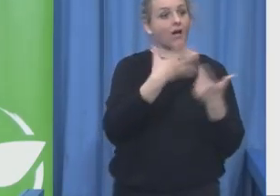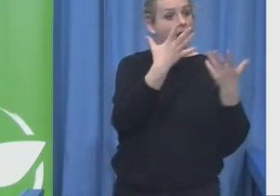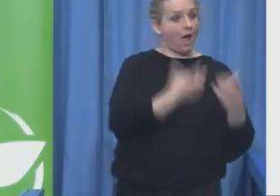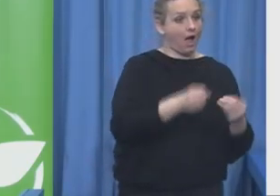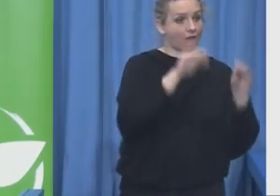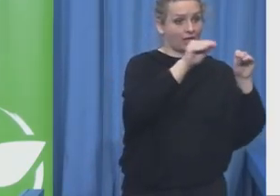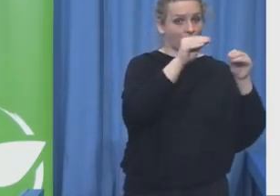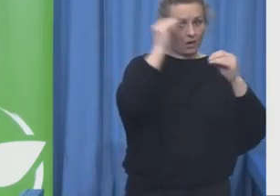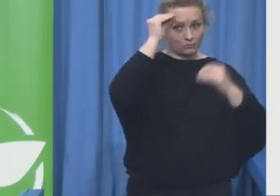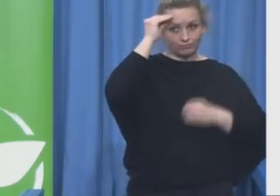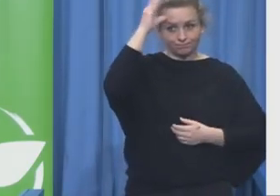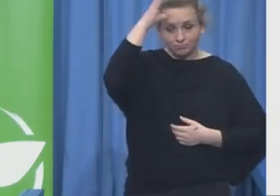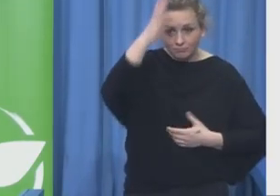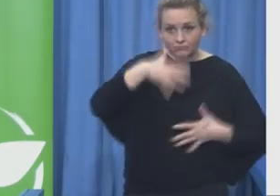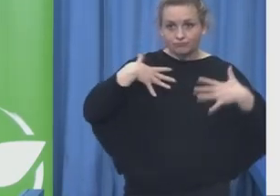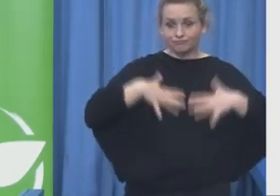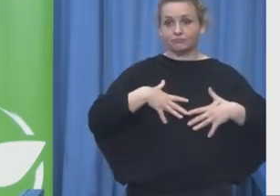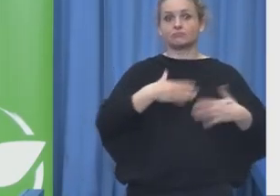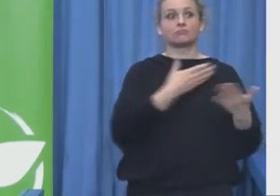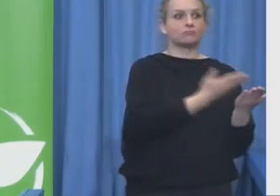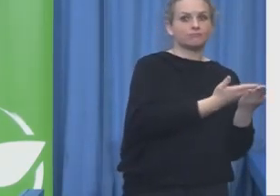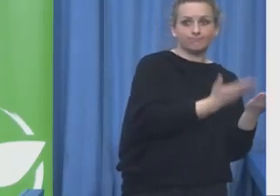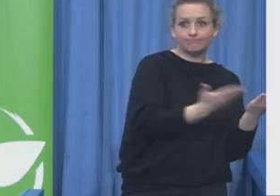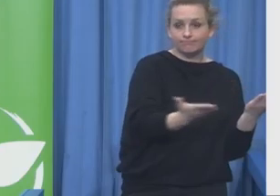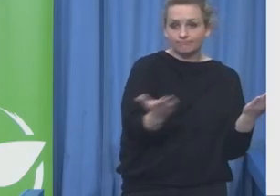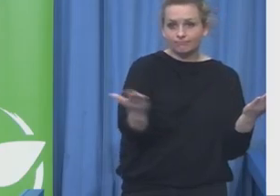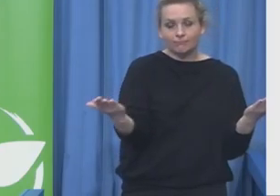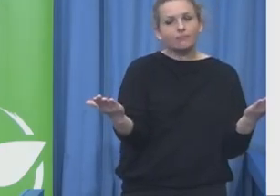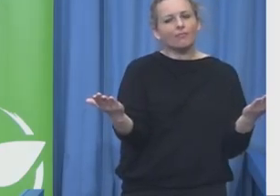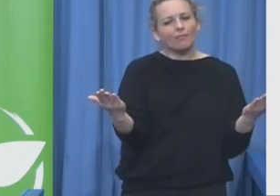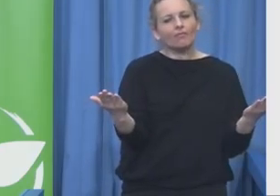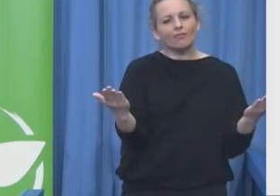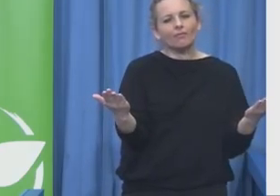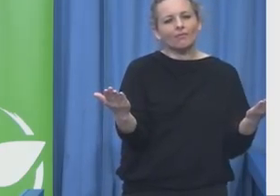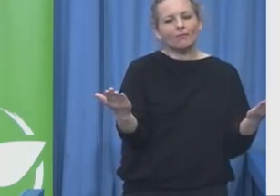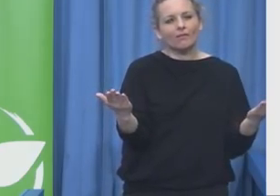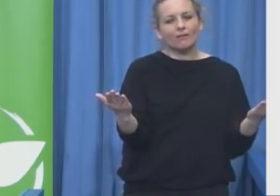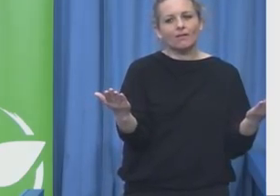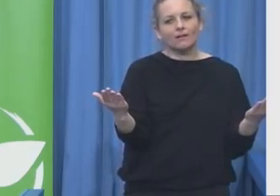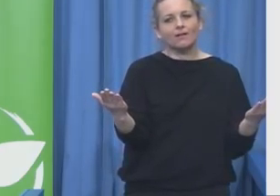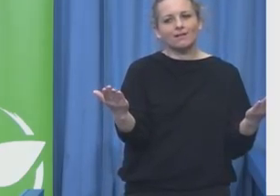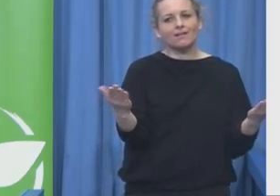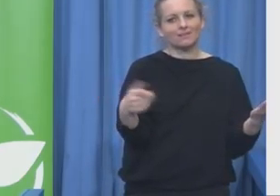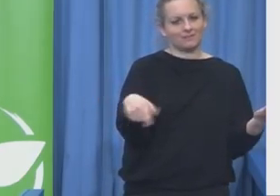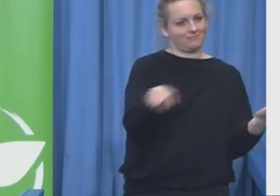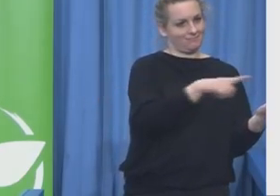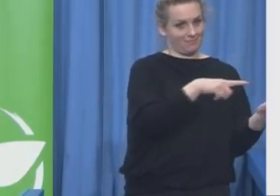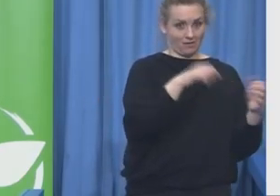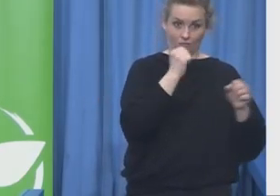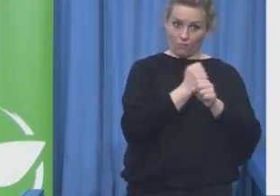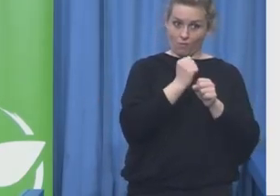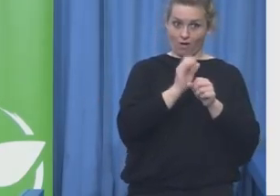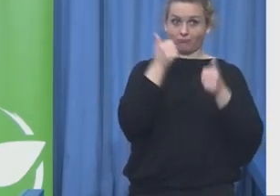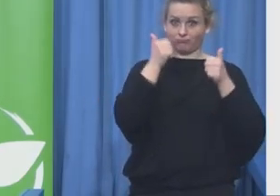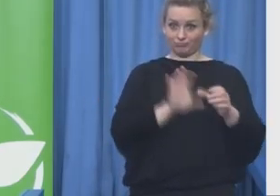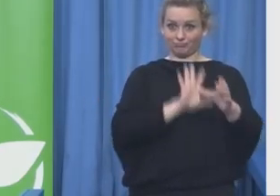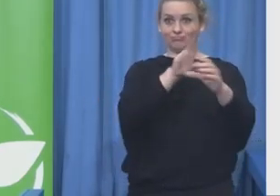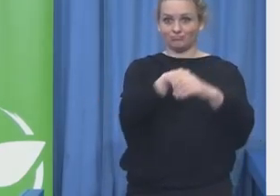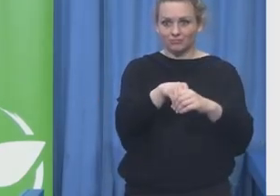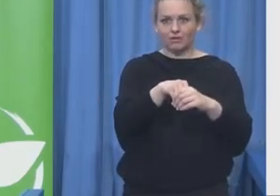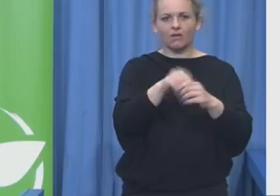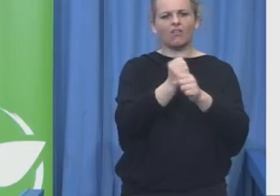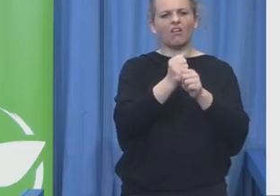to maintain or be able to stay in a job, and it's about attitudes and all of that. So